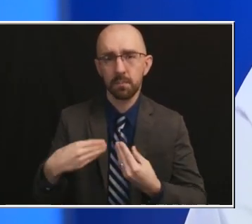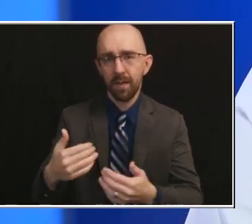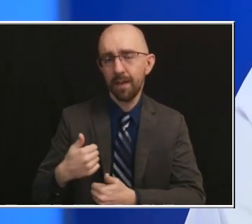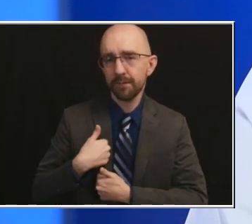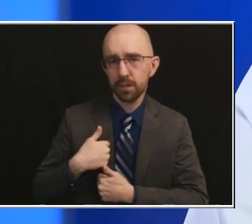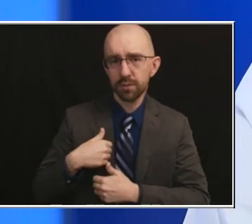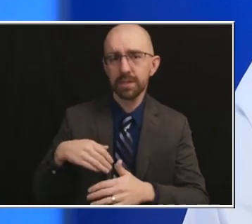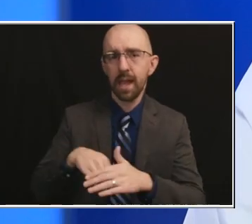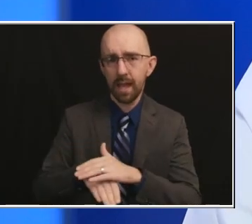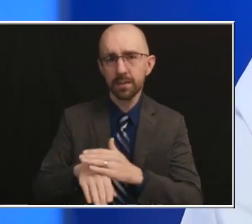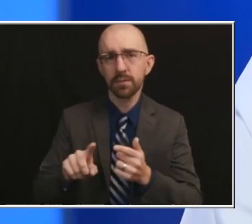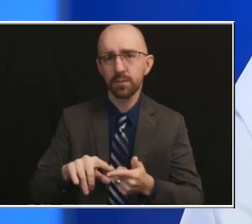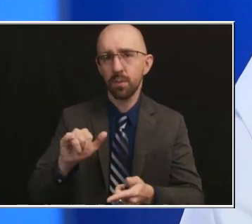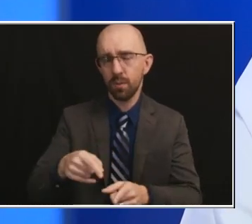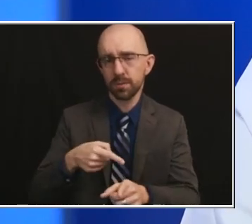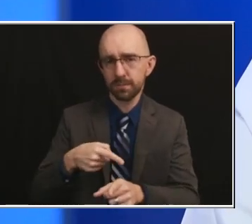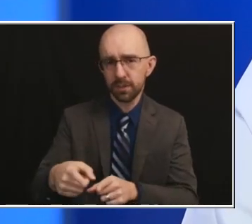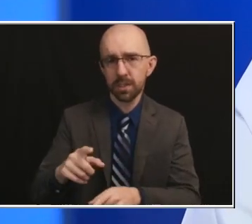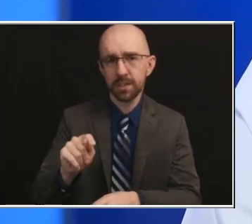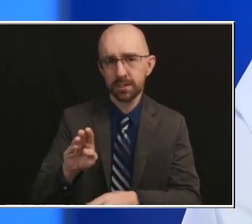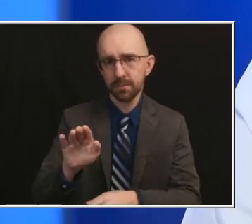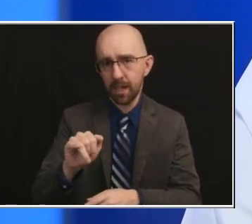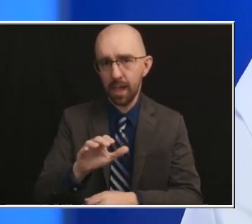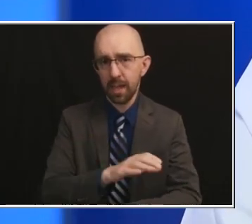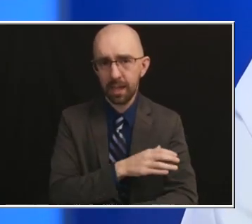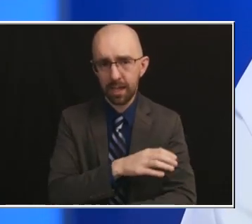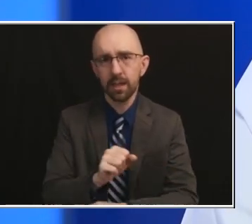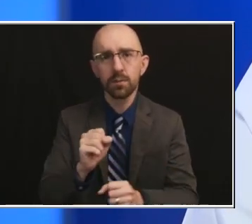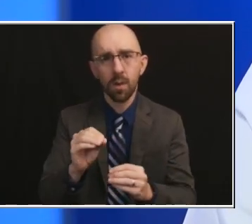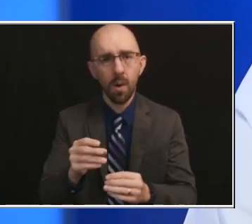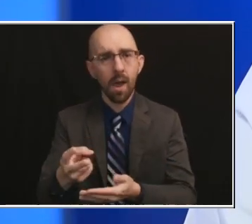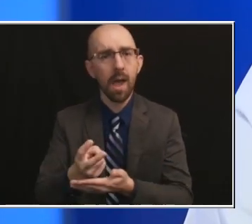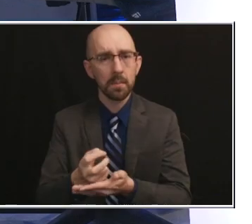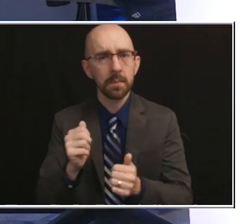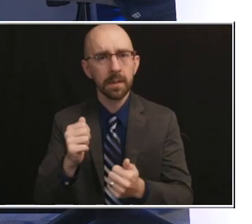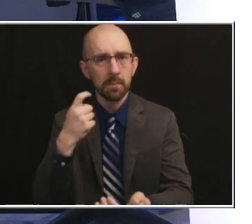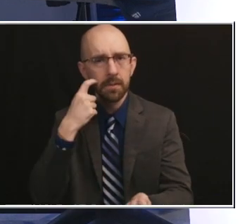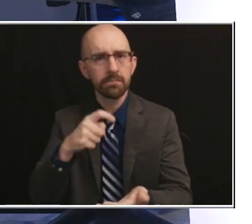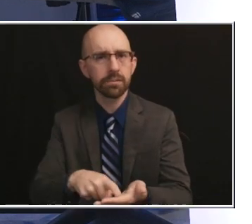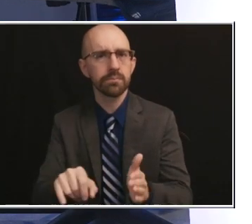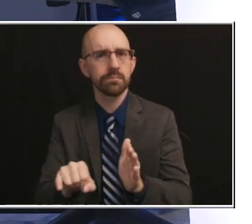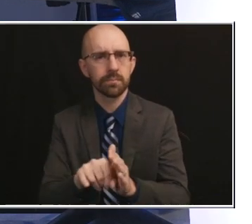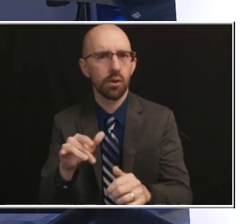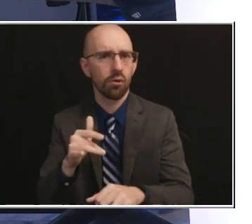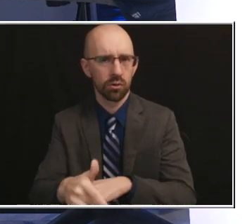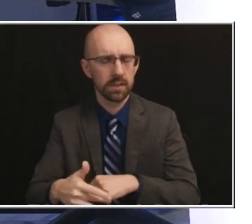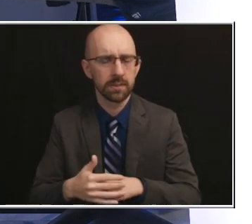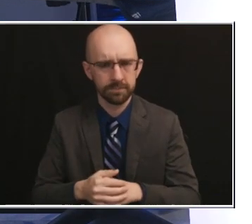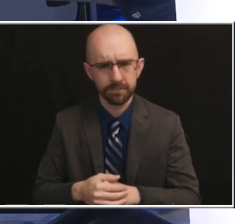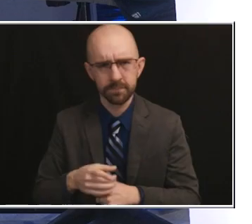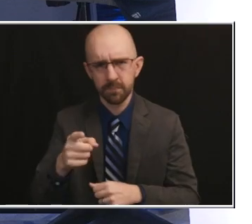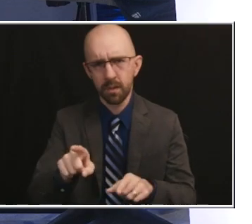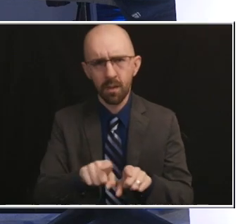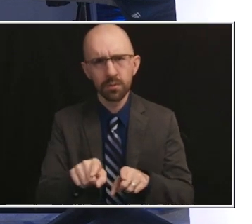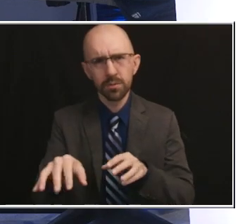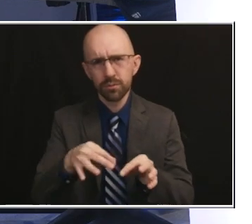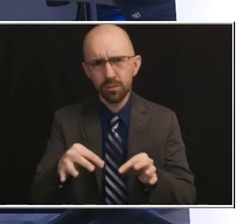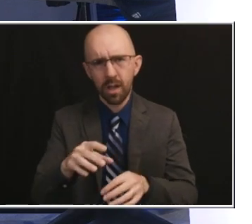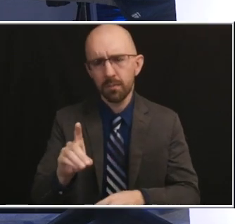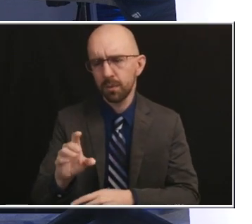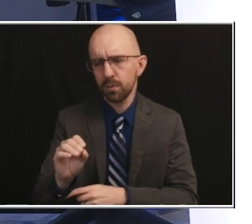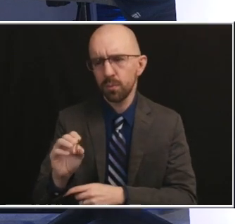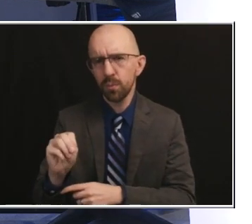TBI clinics so that epilepsy can be recognized early on. Do you also describe impending doom as one of